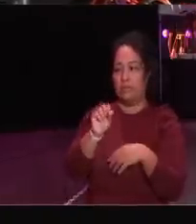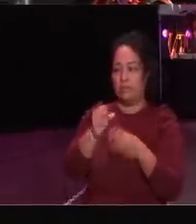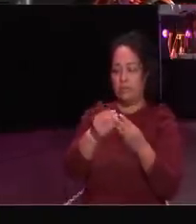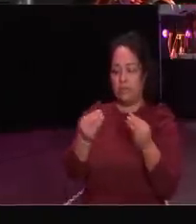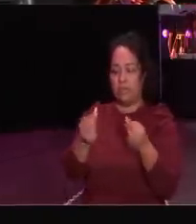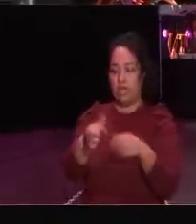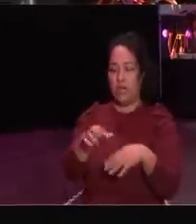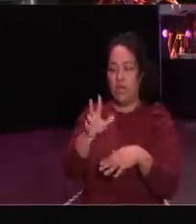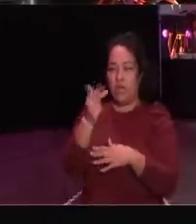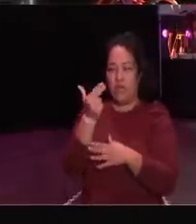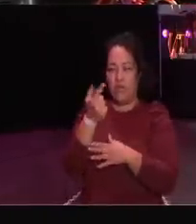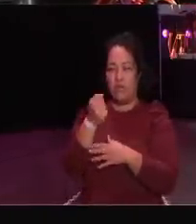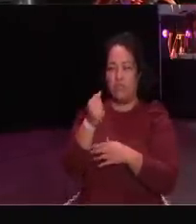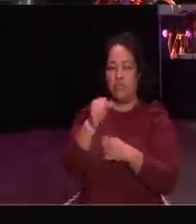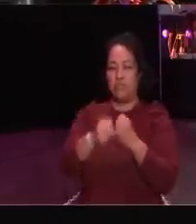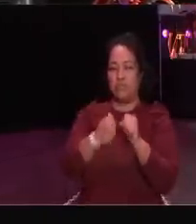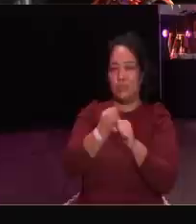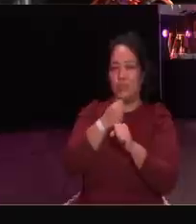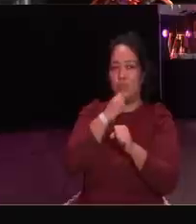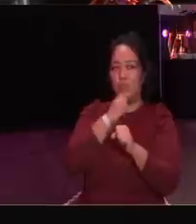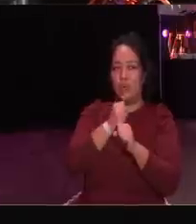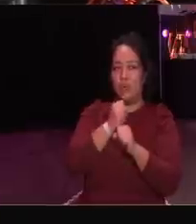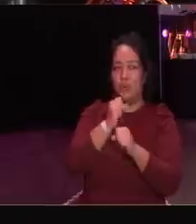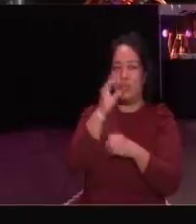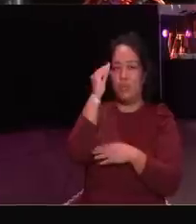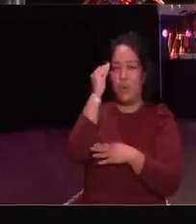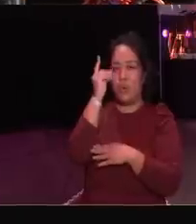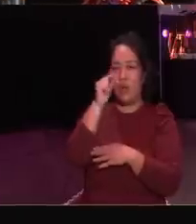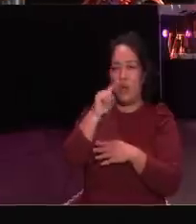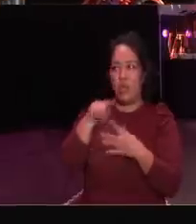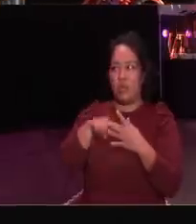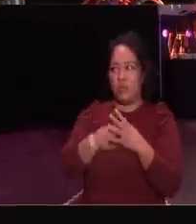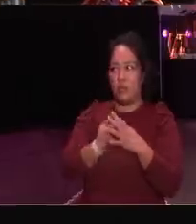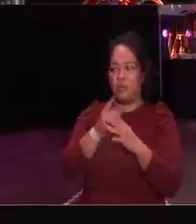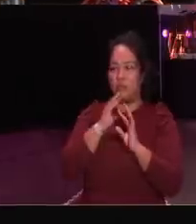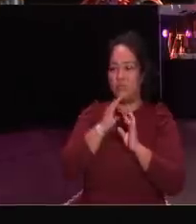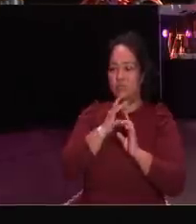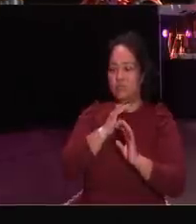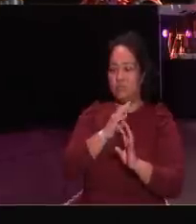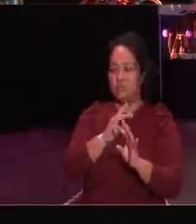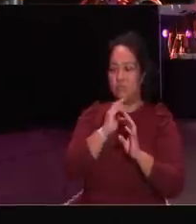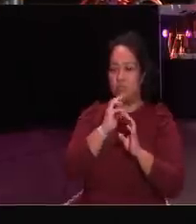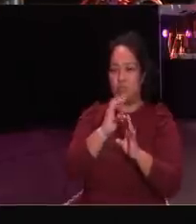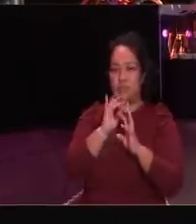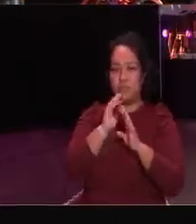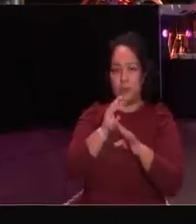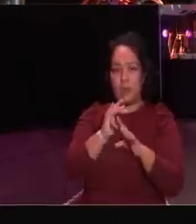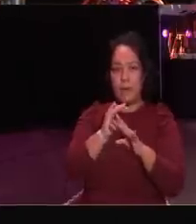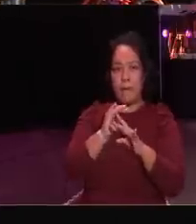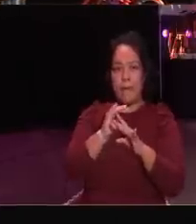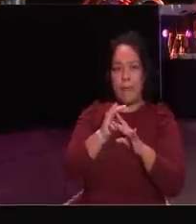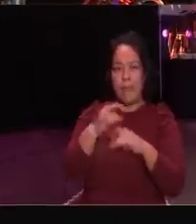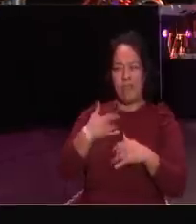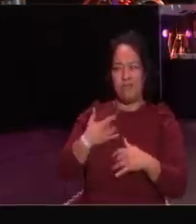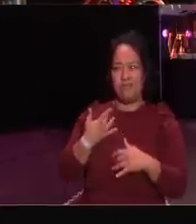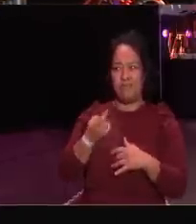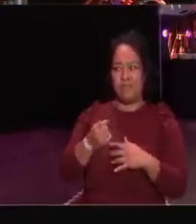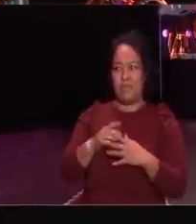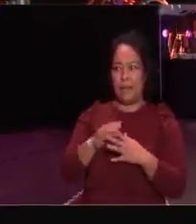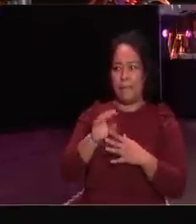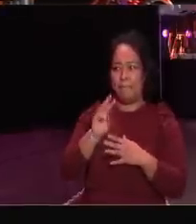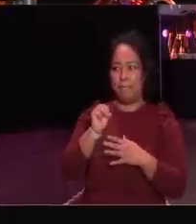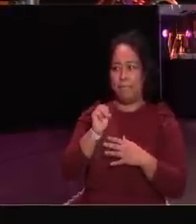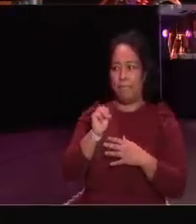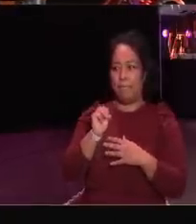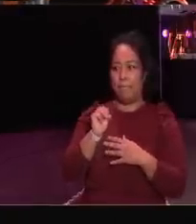little 13-year-old boy. Pero empezaban a hablar en lenguas. But they would begin to speak in tongues. Y yo sentí un imán que